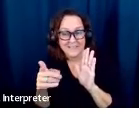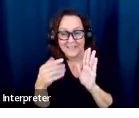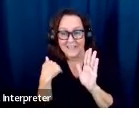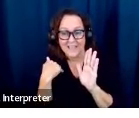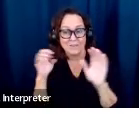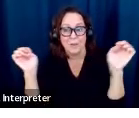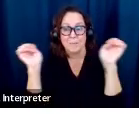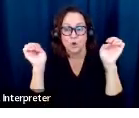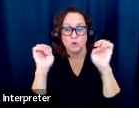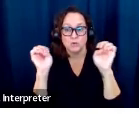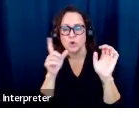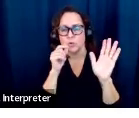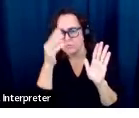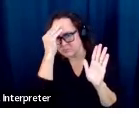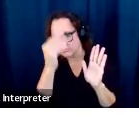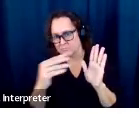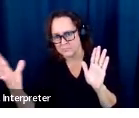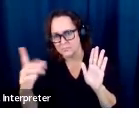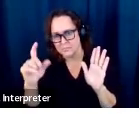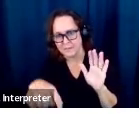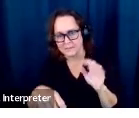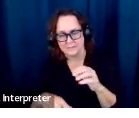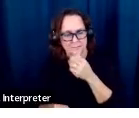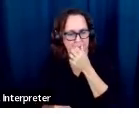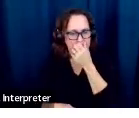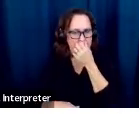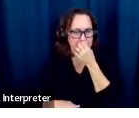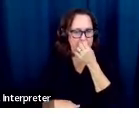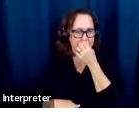an emergency during virtual service delivery.